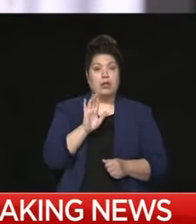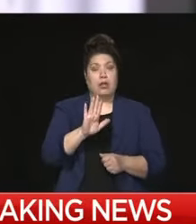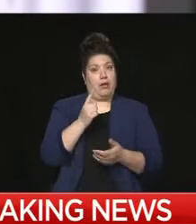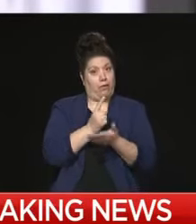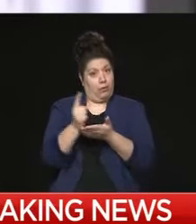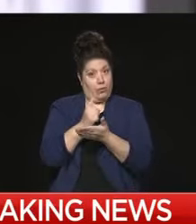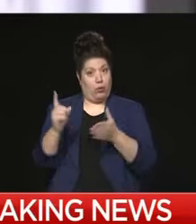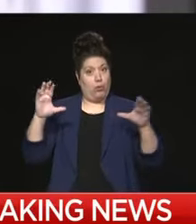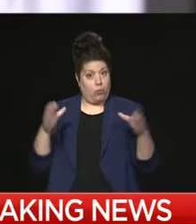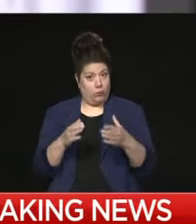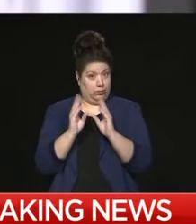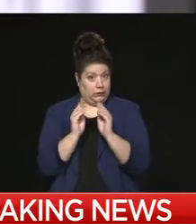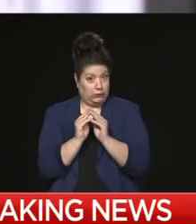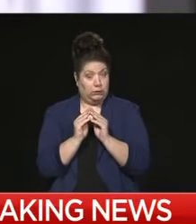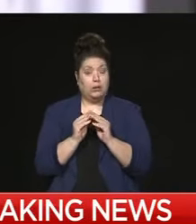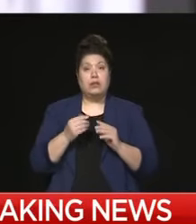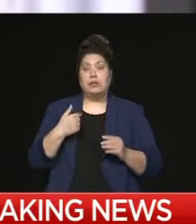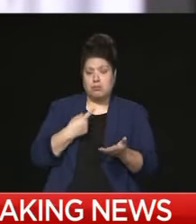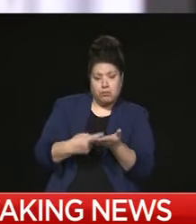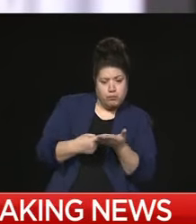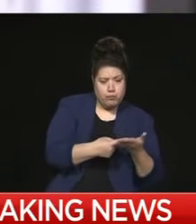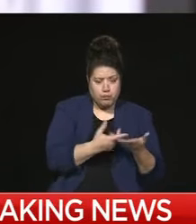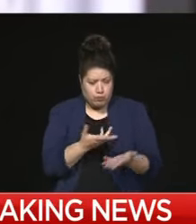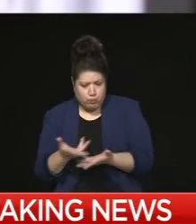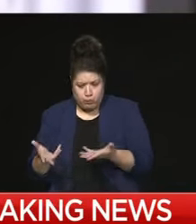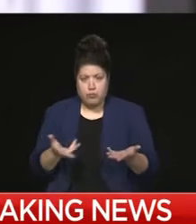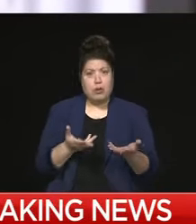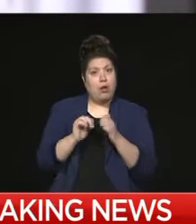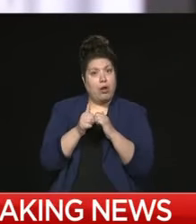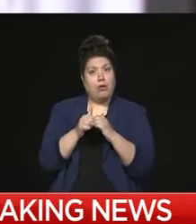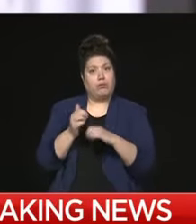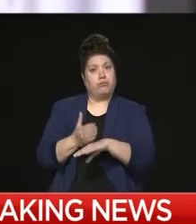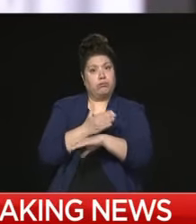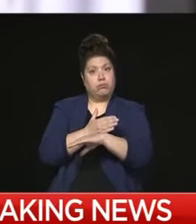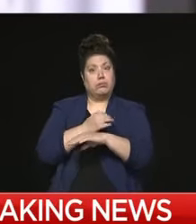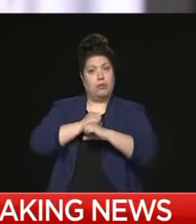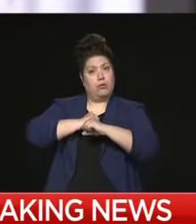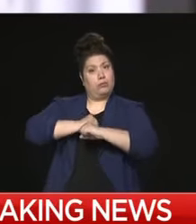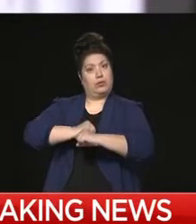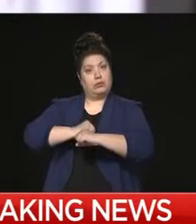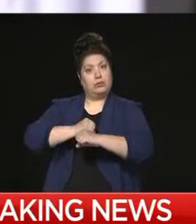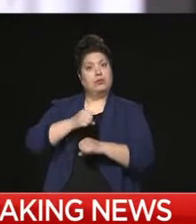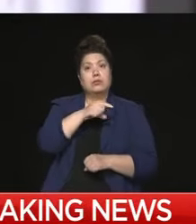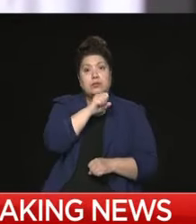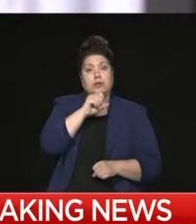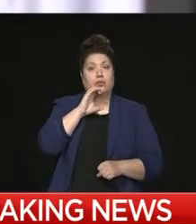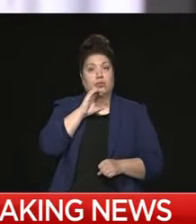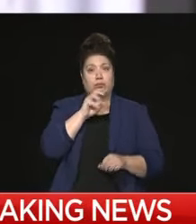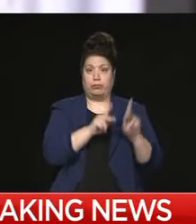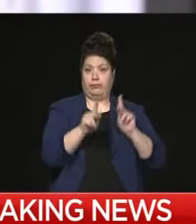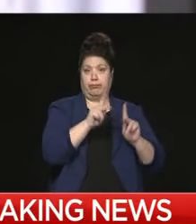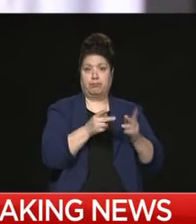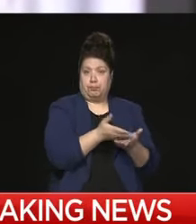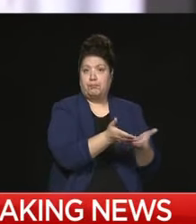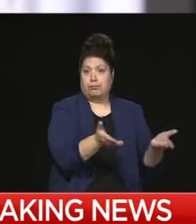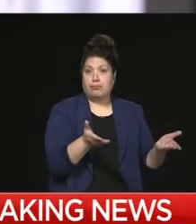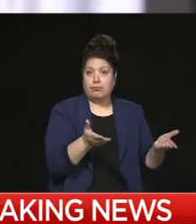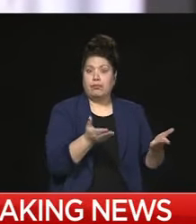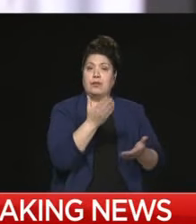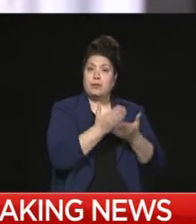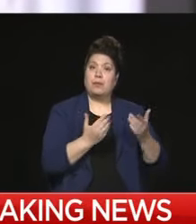also discuss how we can better protect our elders who are in these homes or long-term